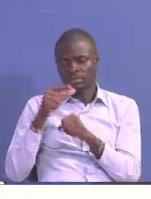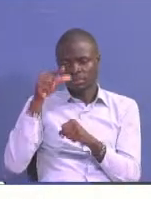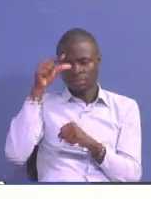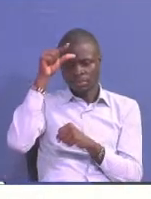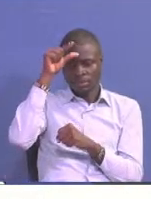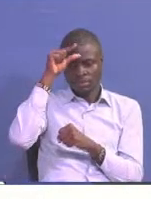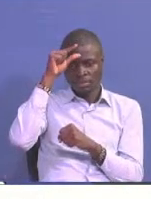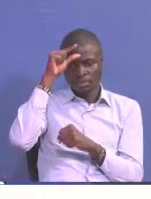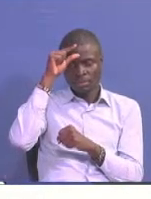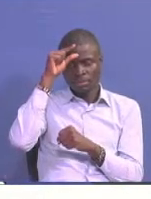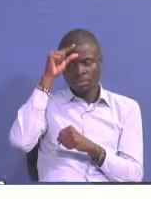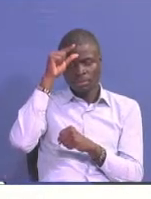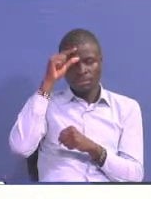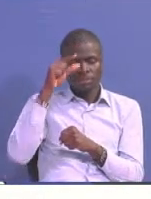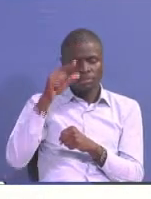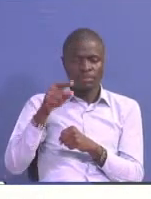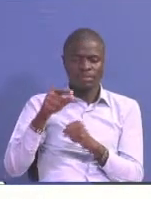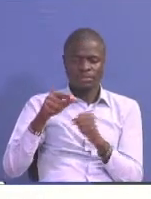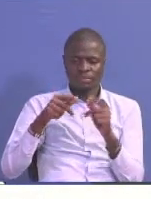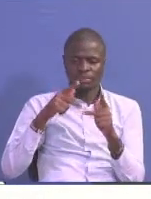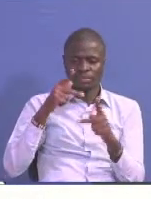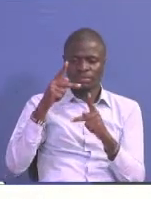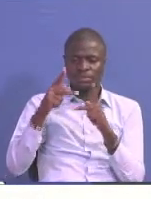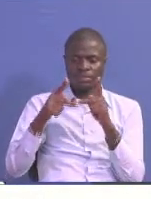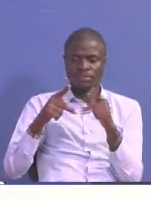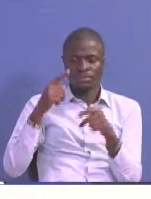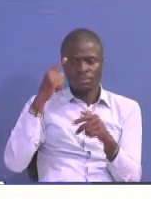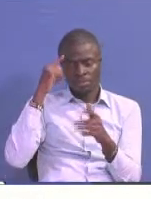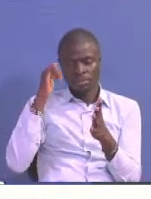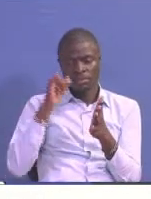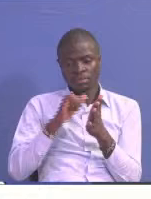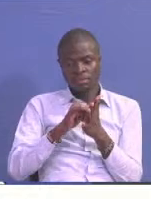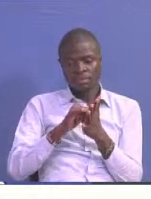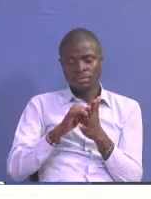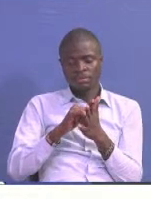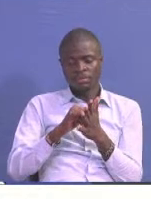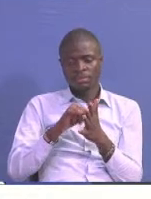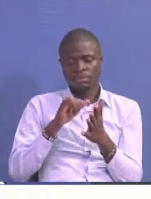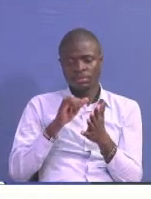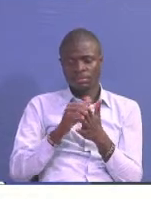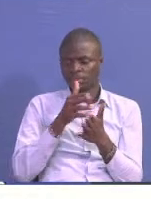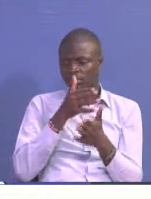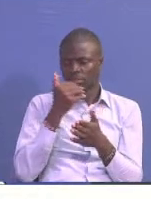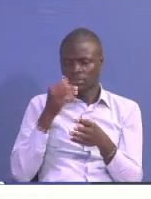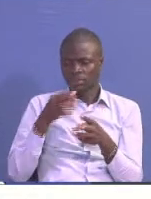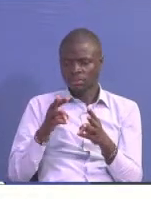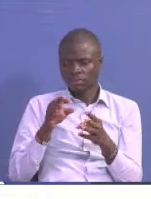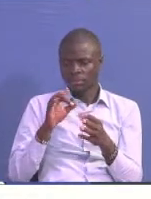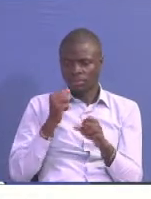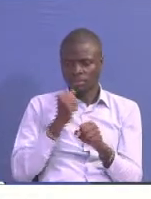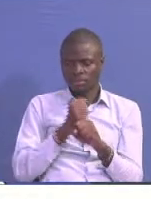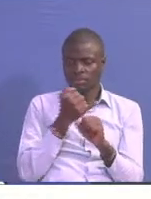And there are procedures for doing that, and that's the best way of doing it.